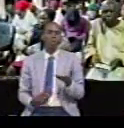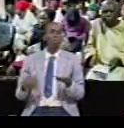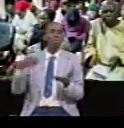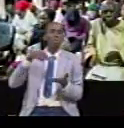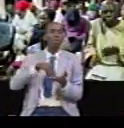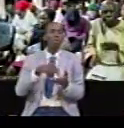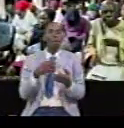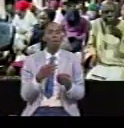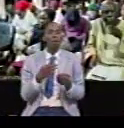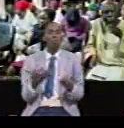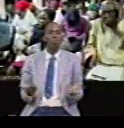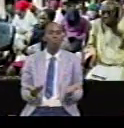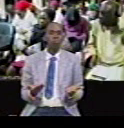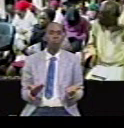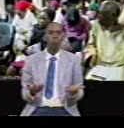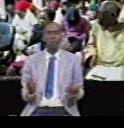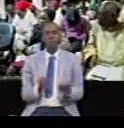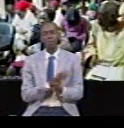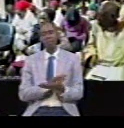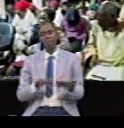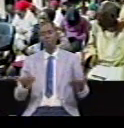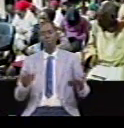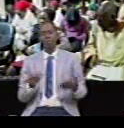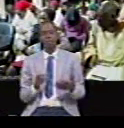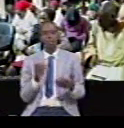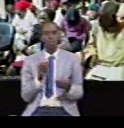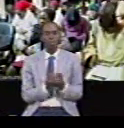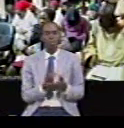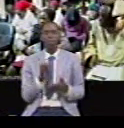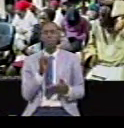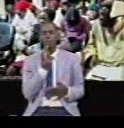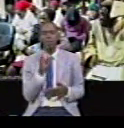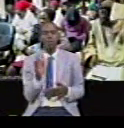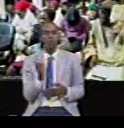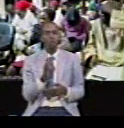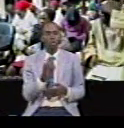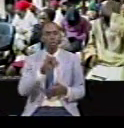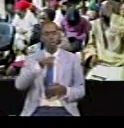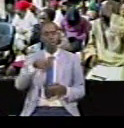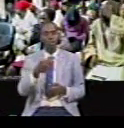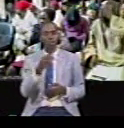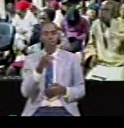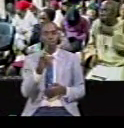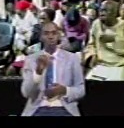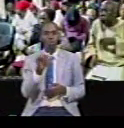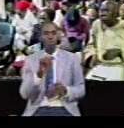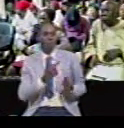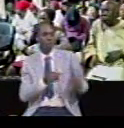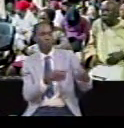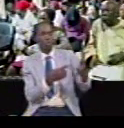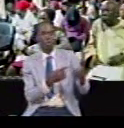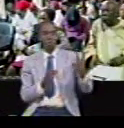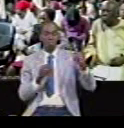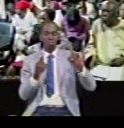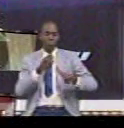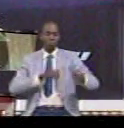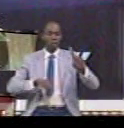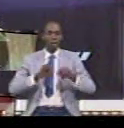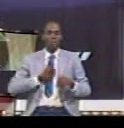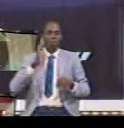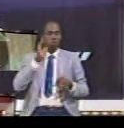resurrection of damnation. That's where Judas Iscariot went. I will not follow Judas